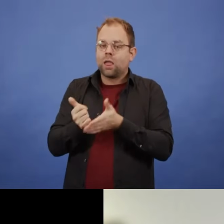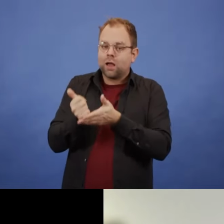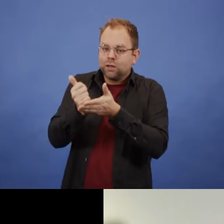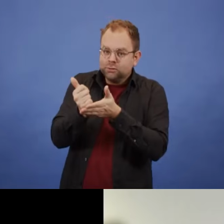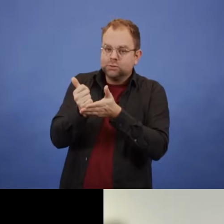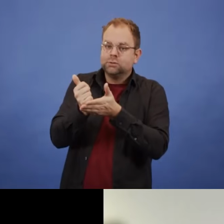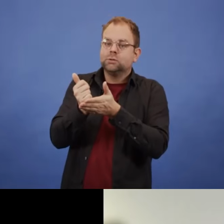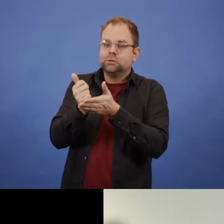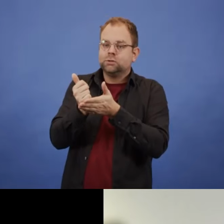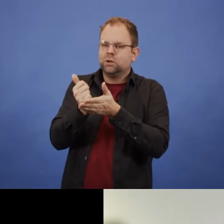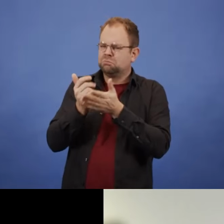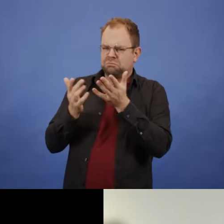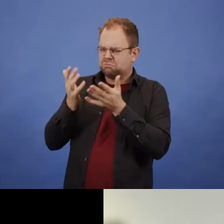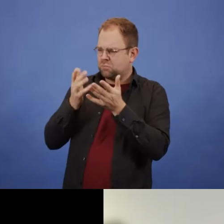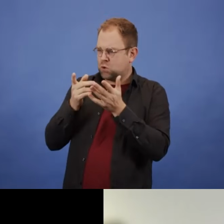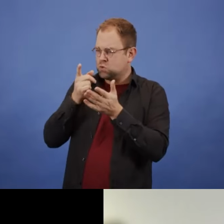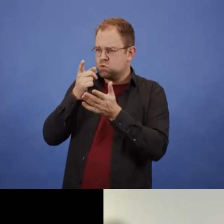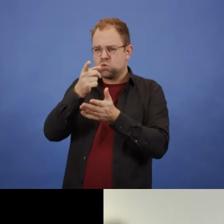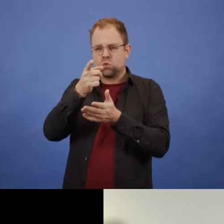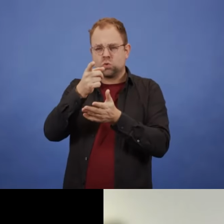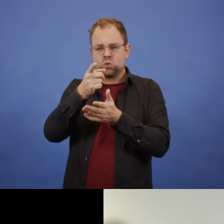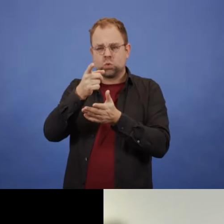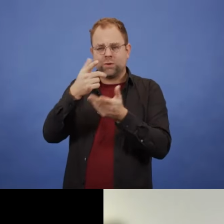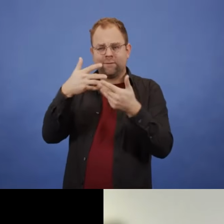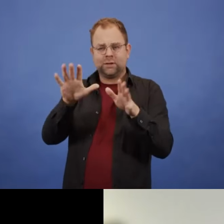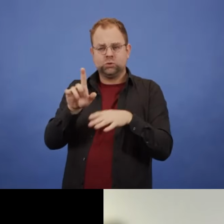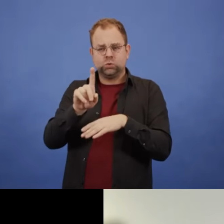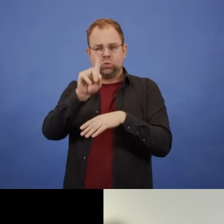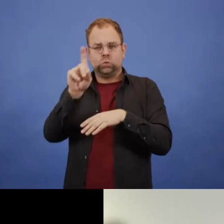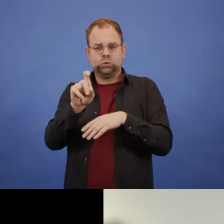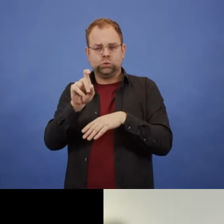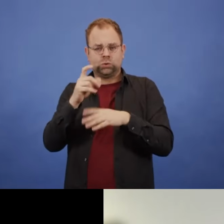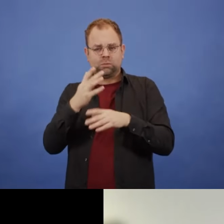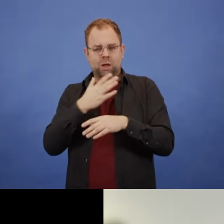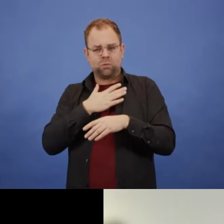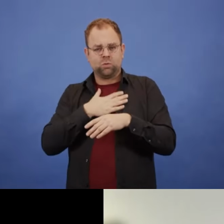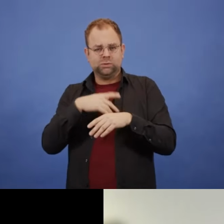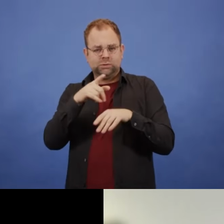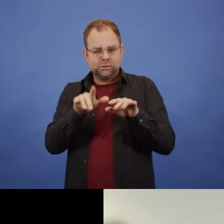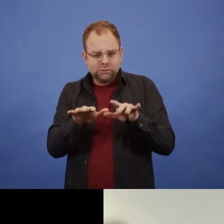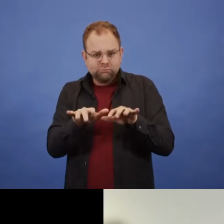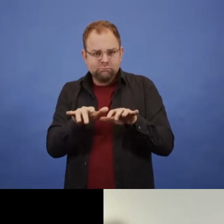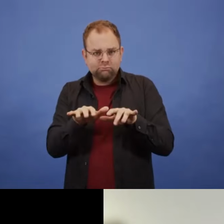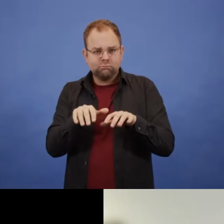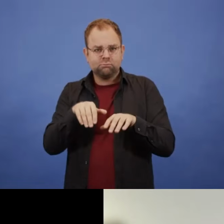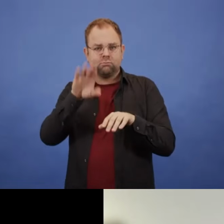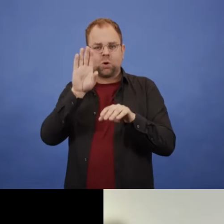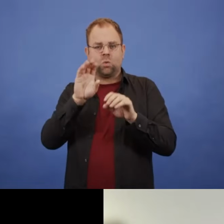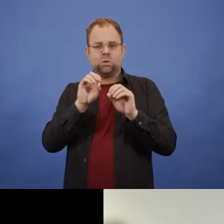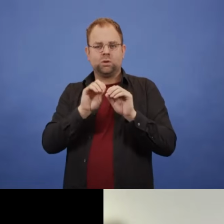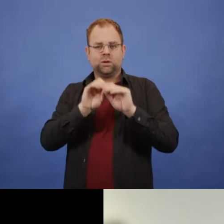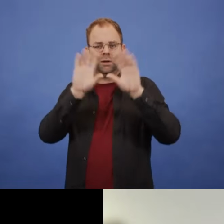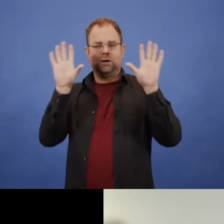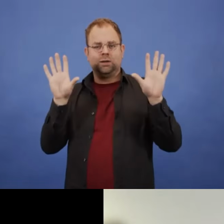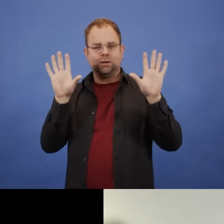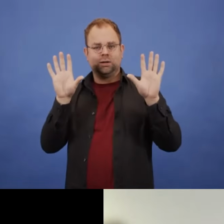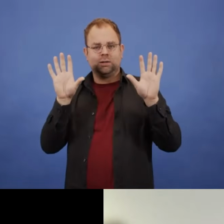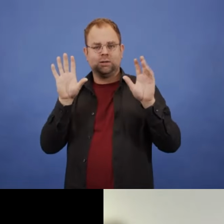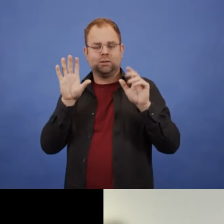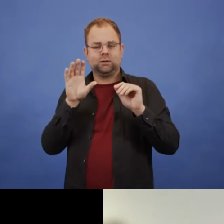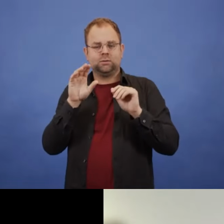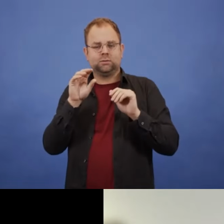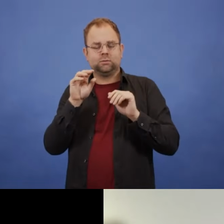I can try to address quite quickly. So for okay, going to the second question.